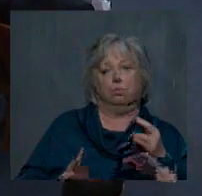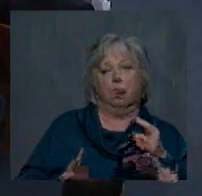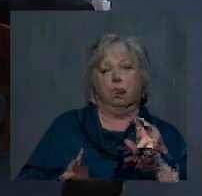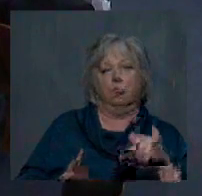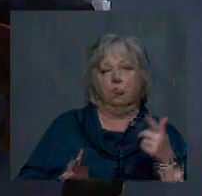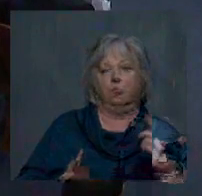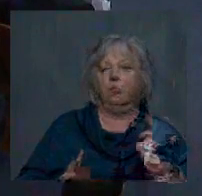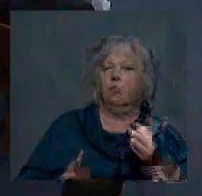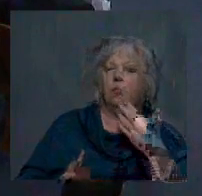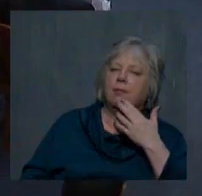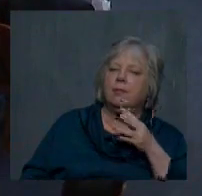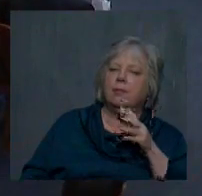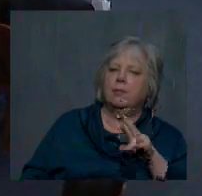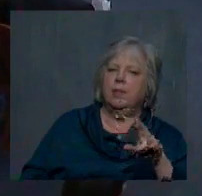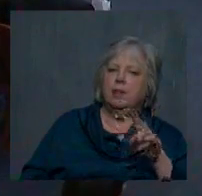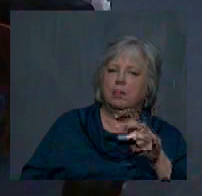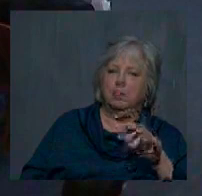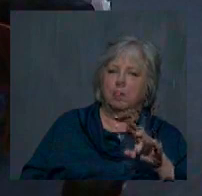you, Mayor.